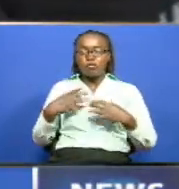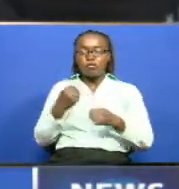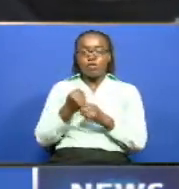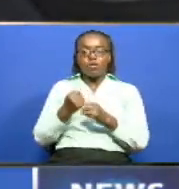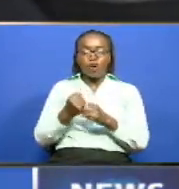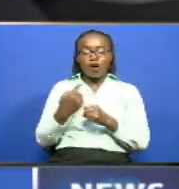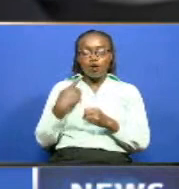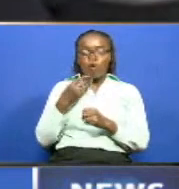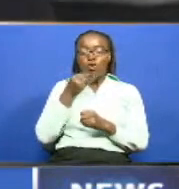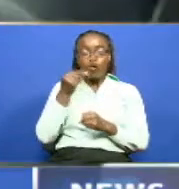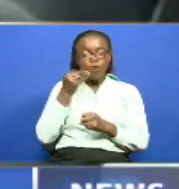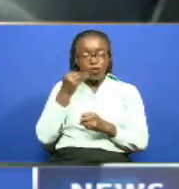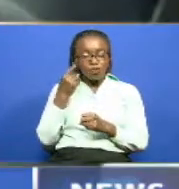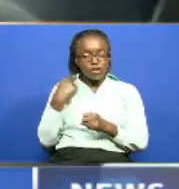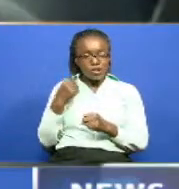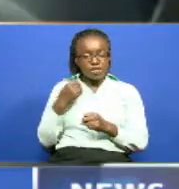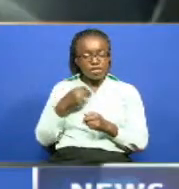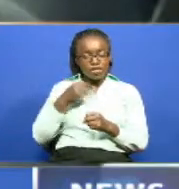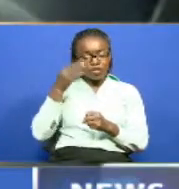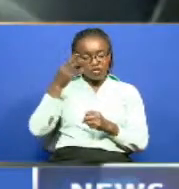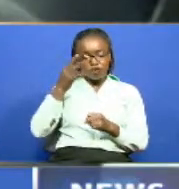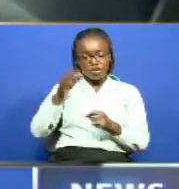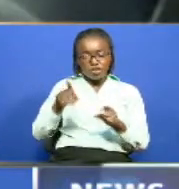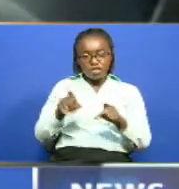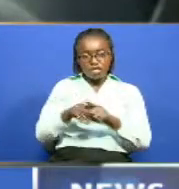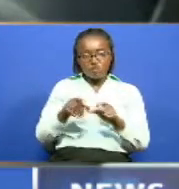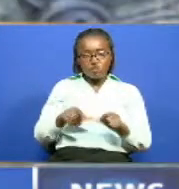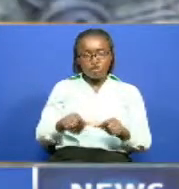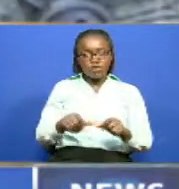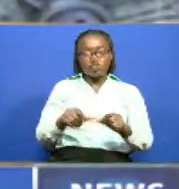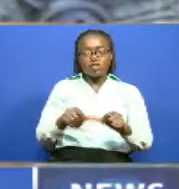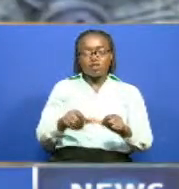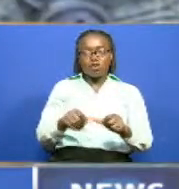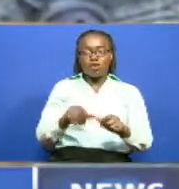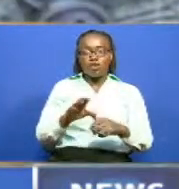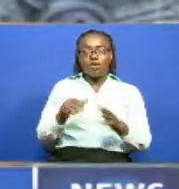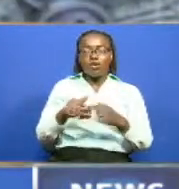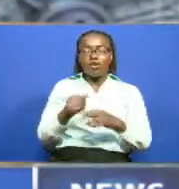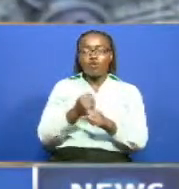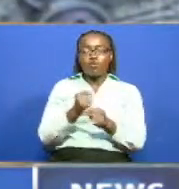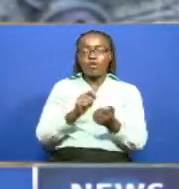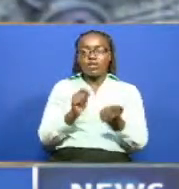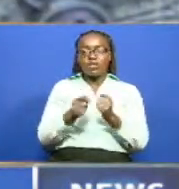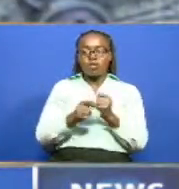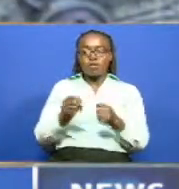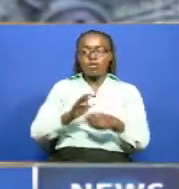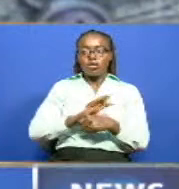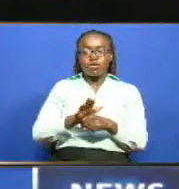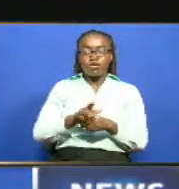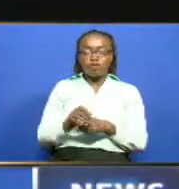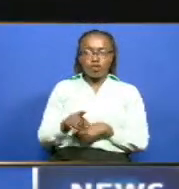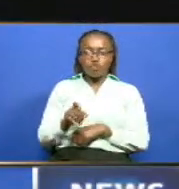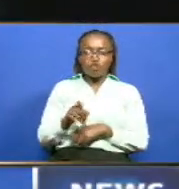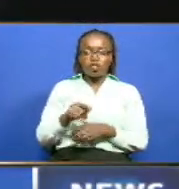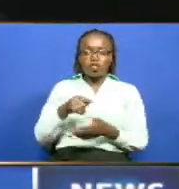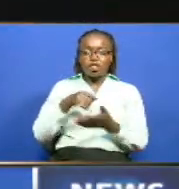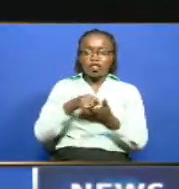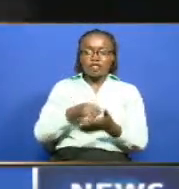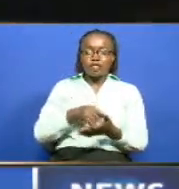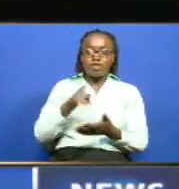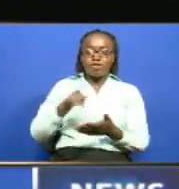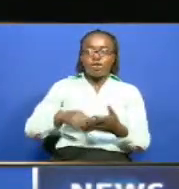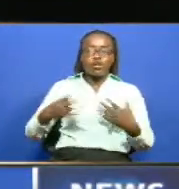like to continue doing so in future. Many of work habits have been transformed by the coronavirus, including what people